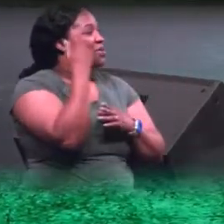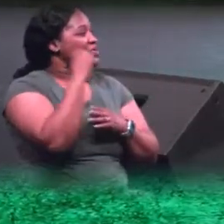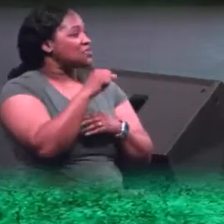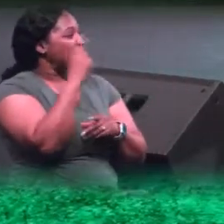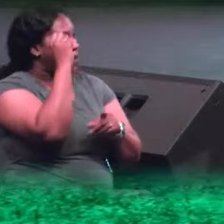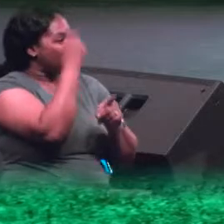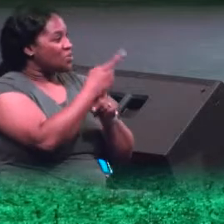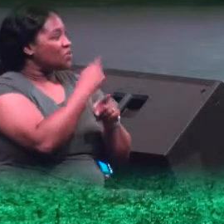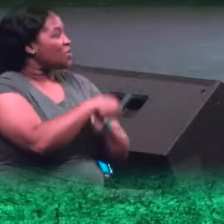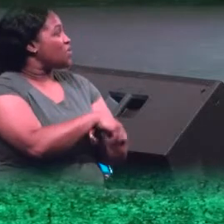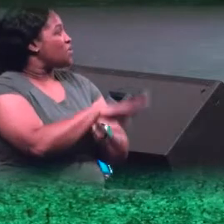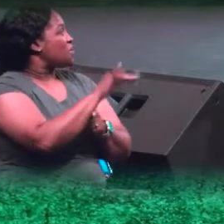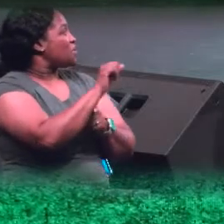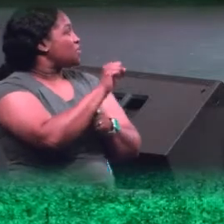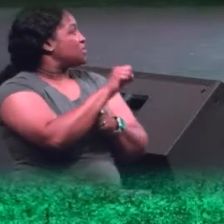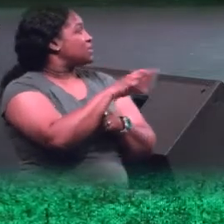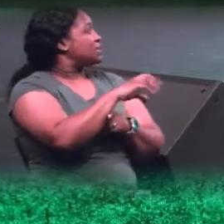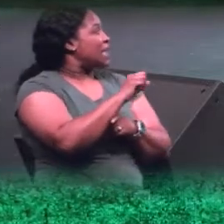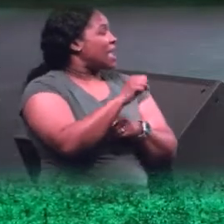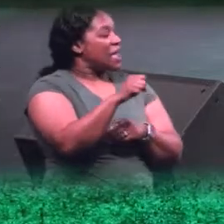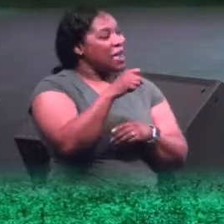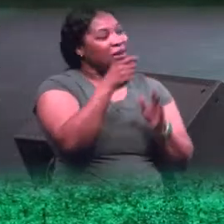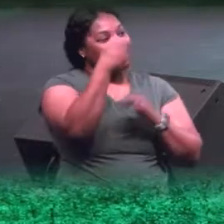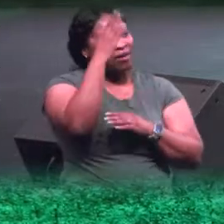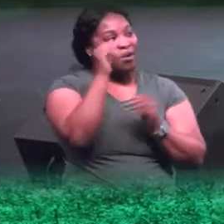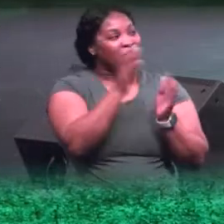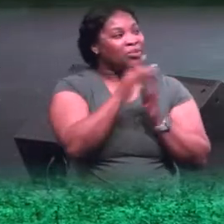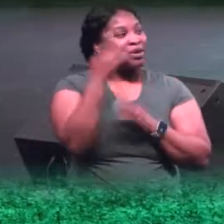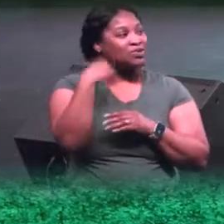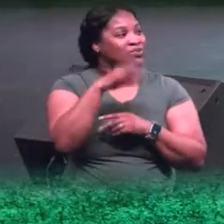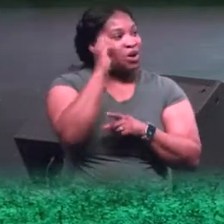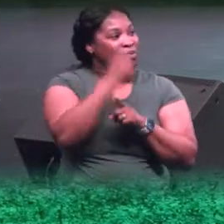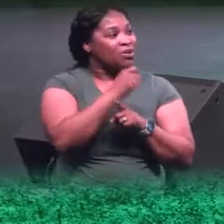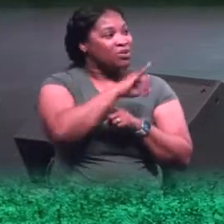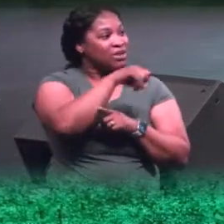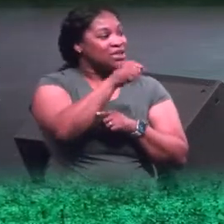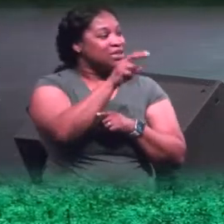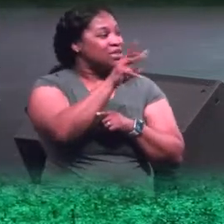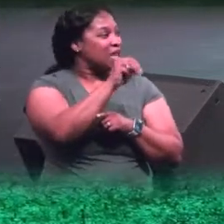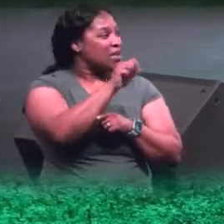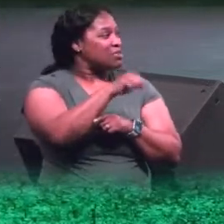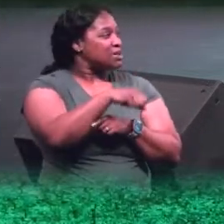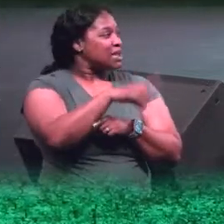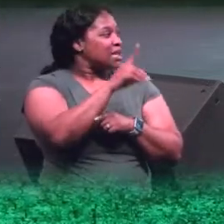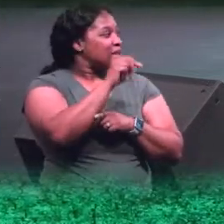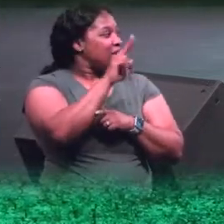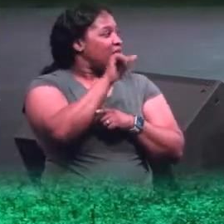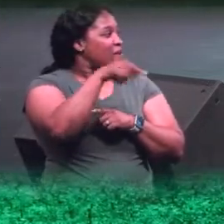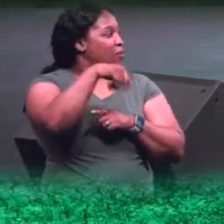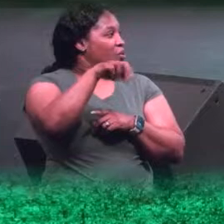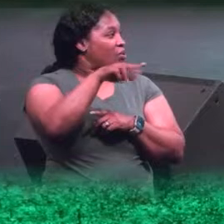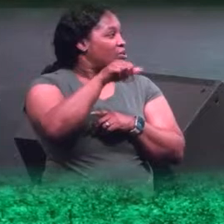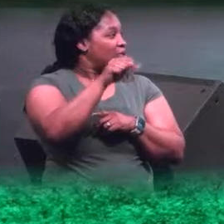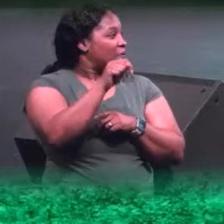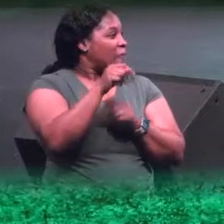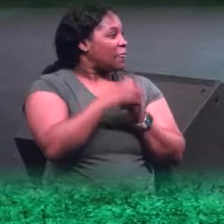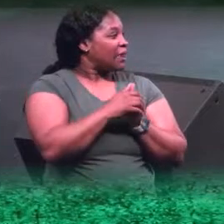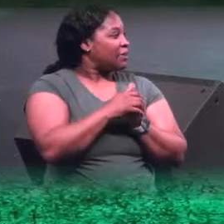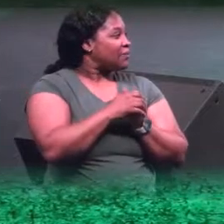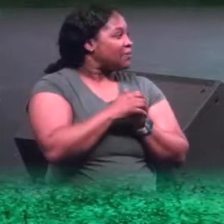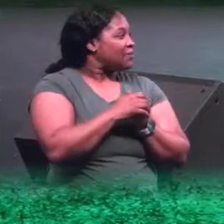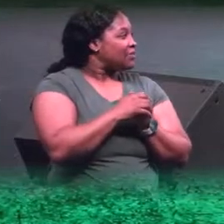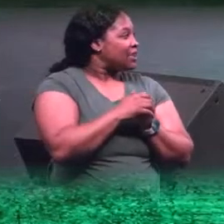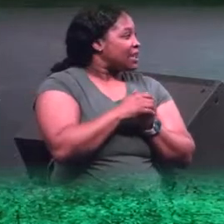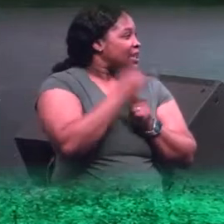Brother Dukes. And let's give God praise for Brother James Davenport. Come on, let's give God praise. You know what? If I had preached